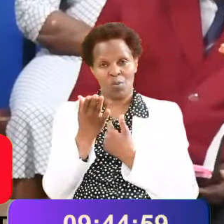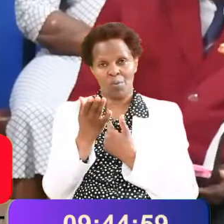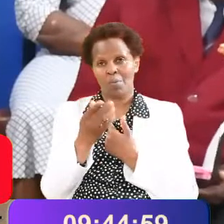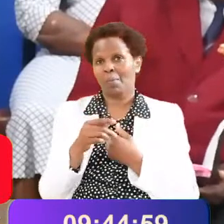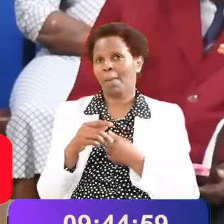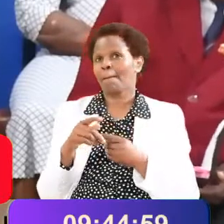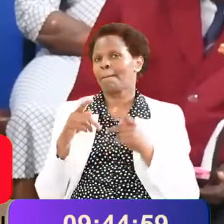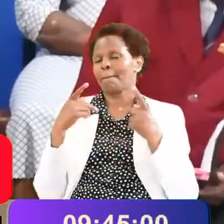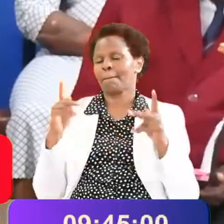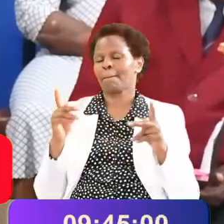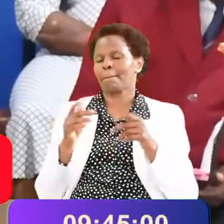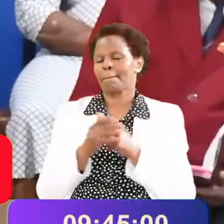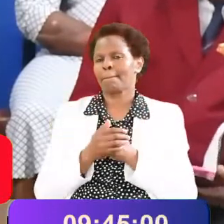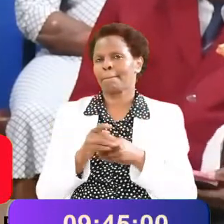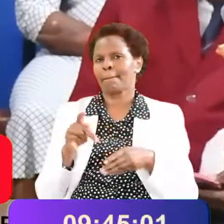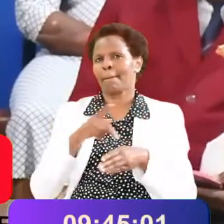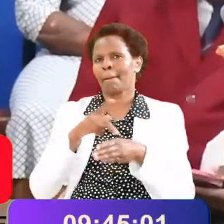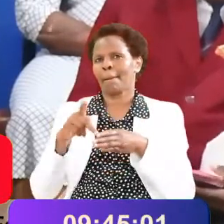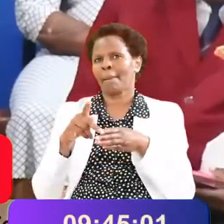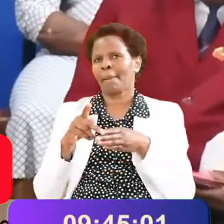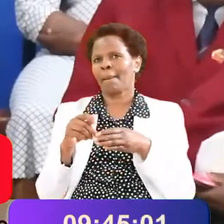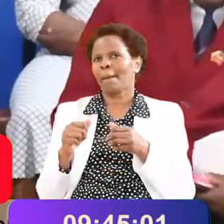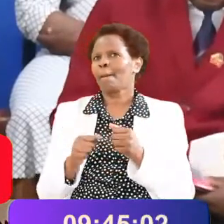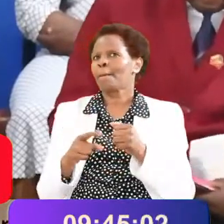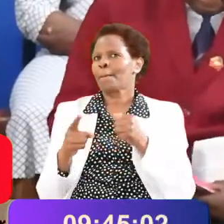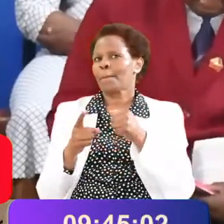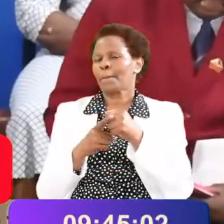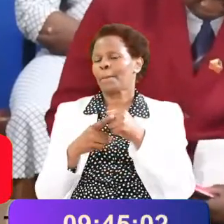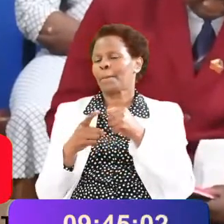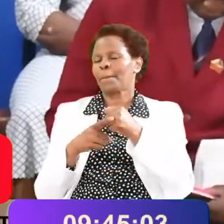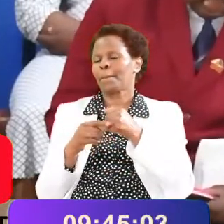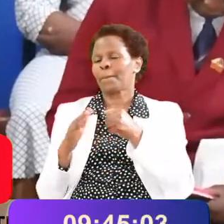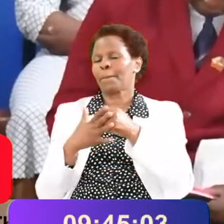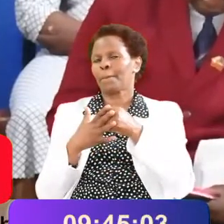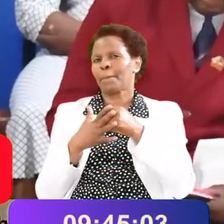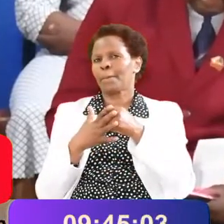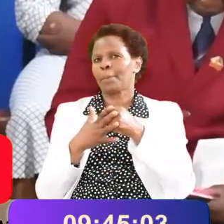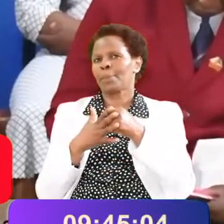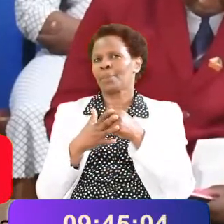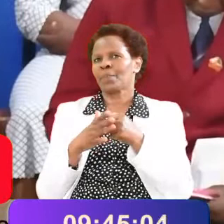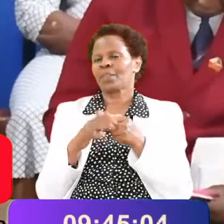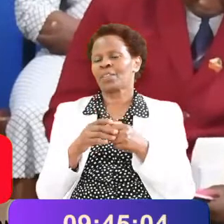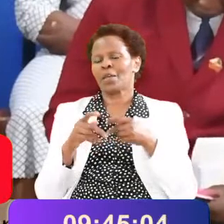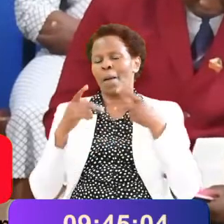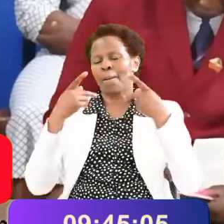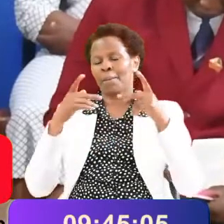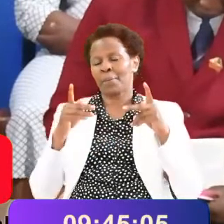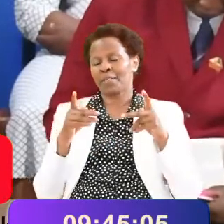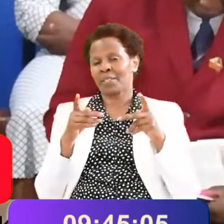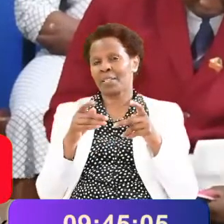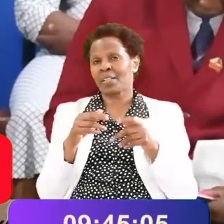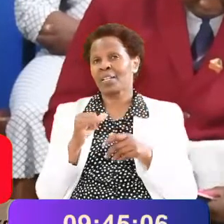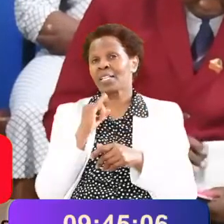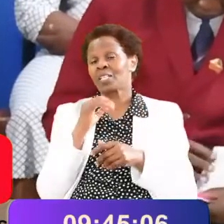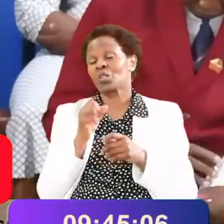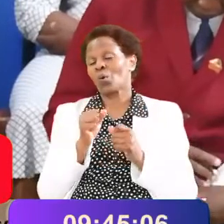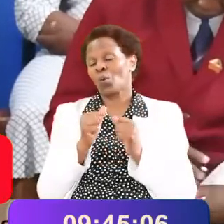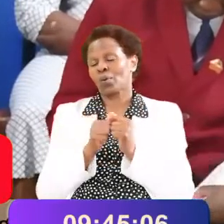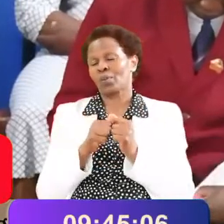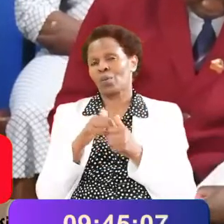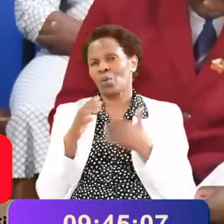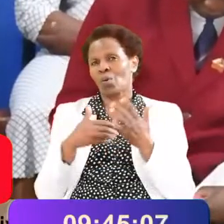and verse 165. The Bible says, great peace have those who love your law, and nothing causes to stumble.